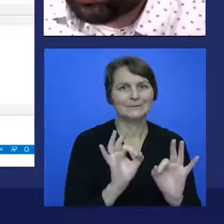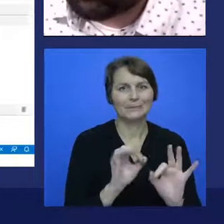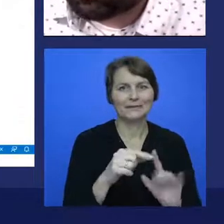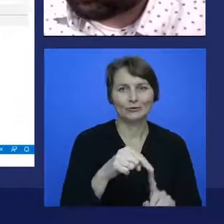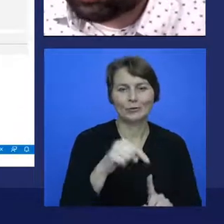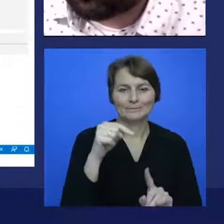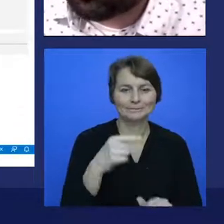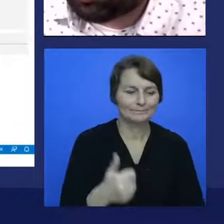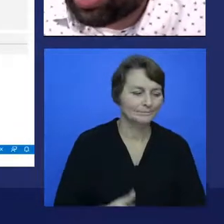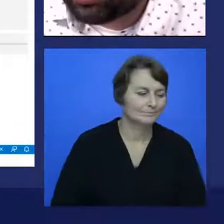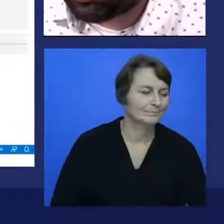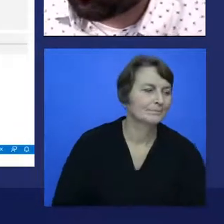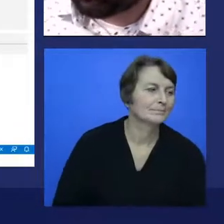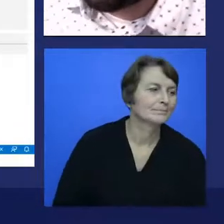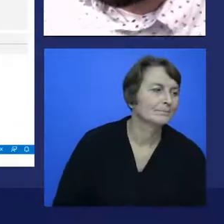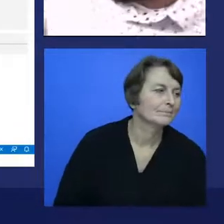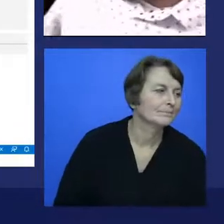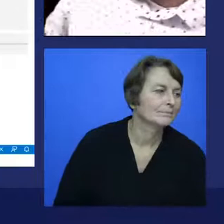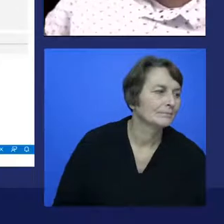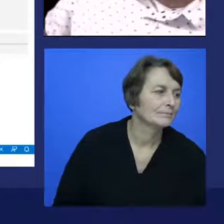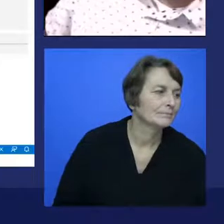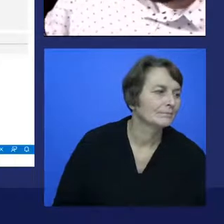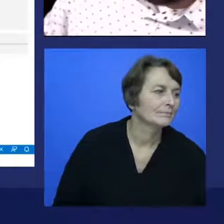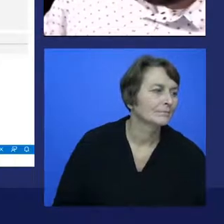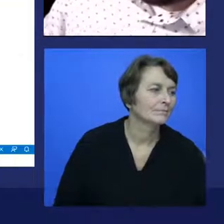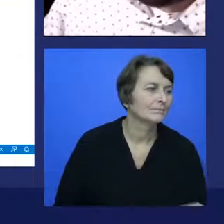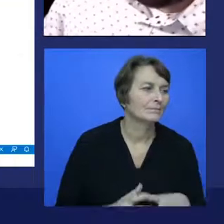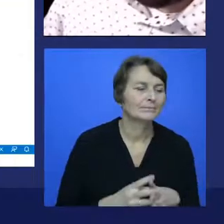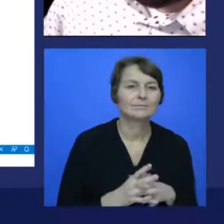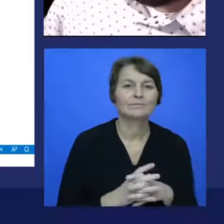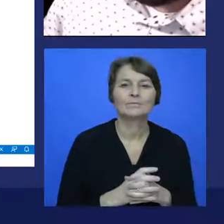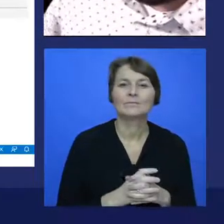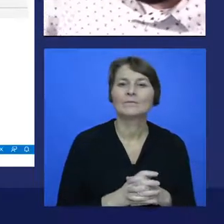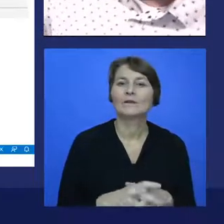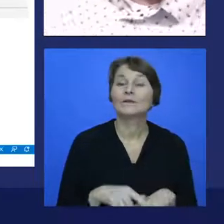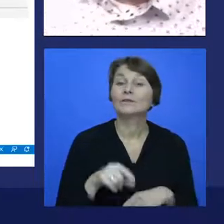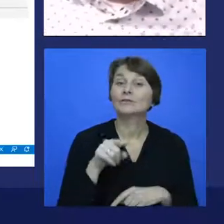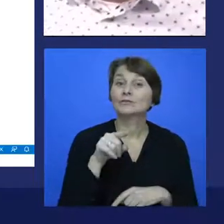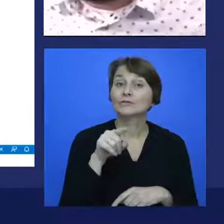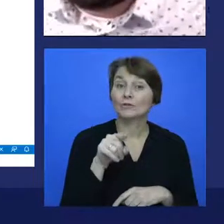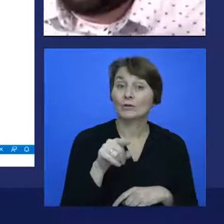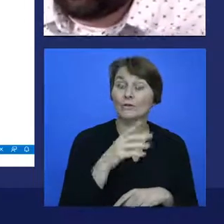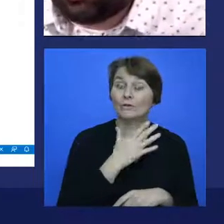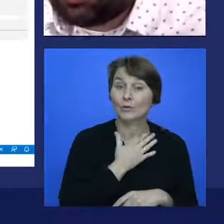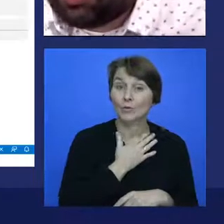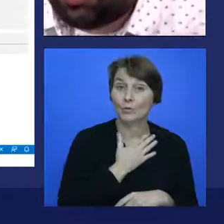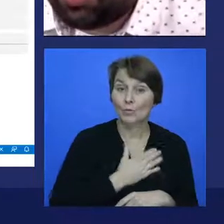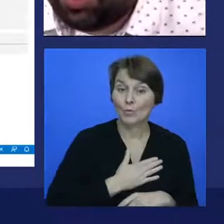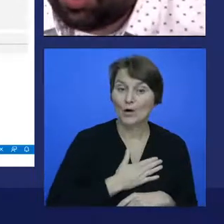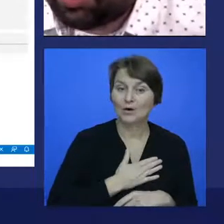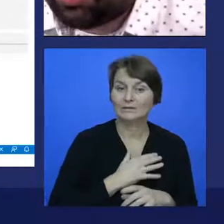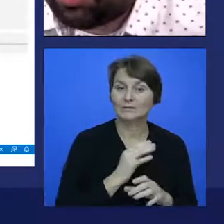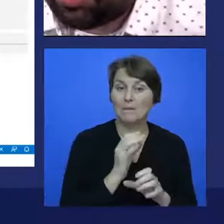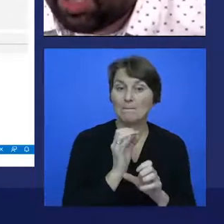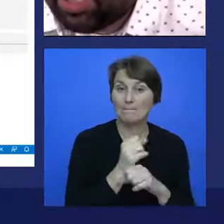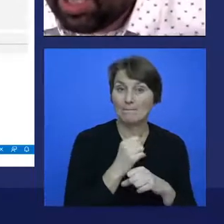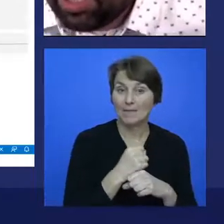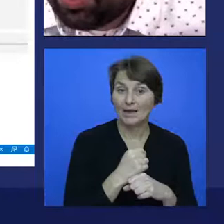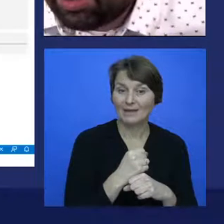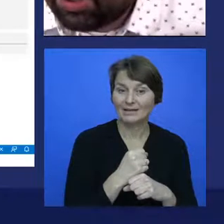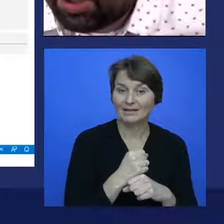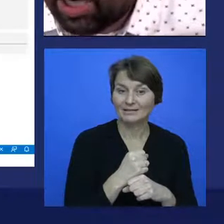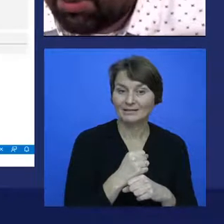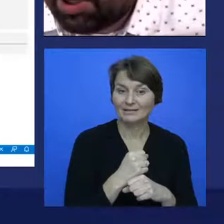So PyTorch tensors are actually really interesting because when you are creating, so here's the tensors,